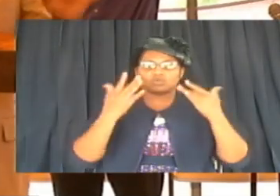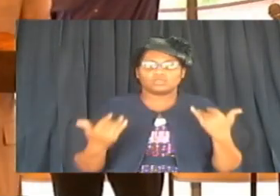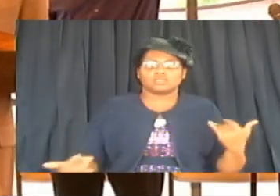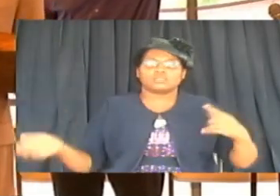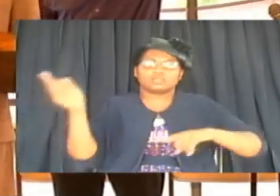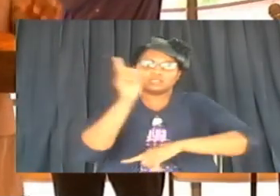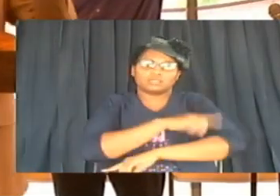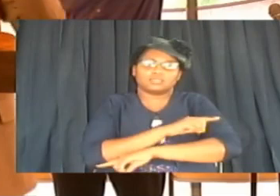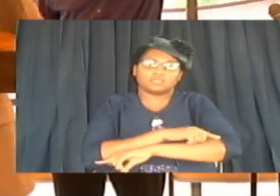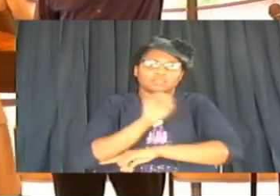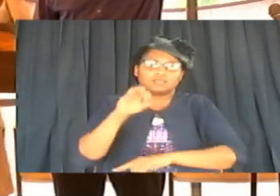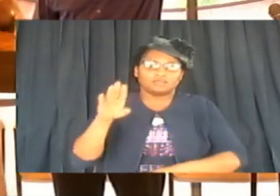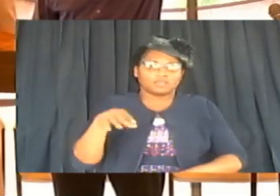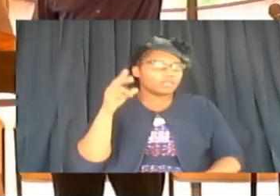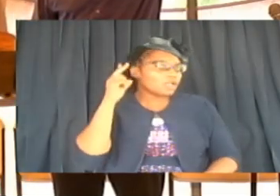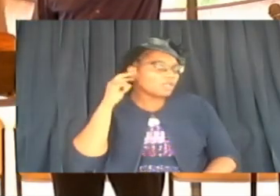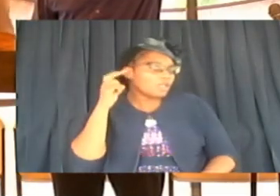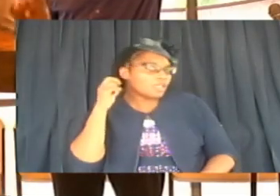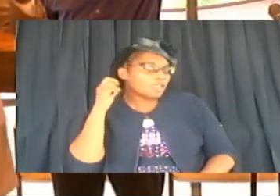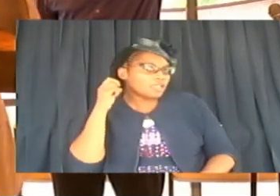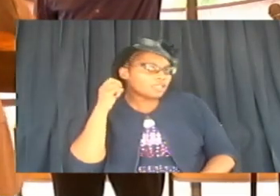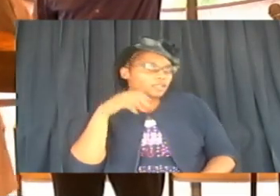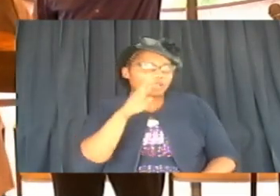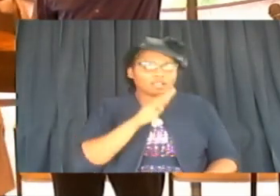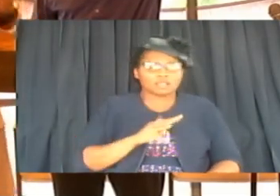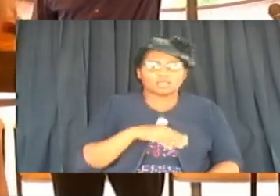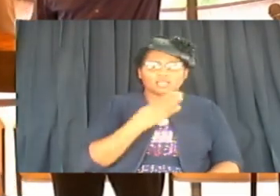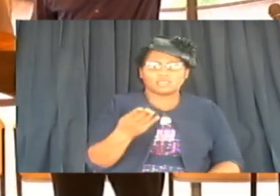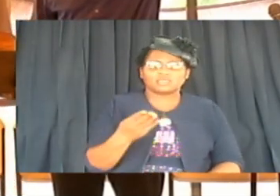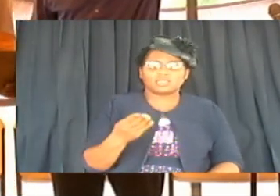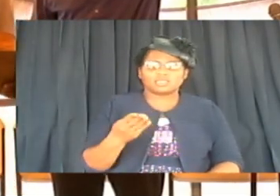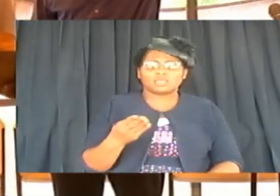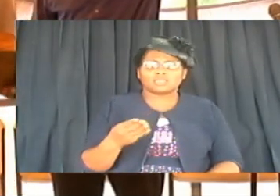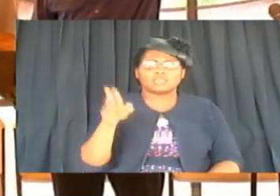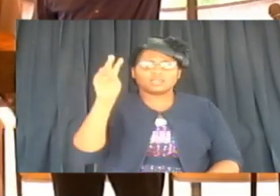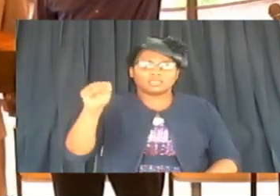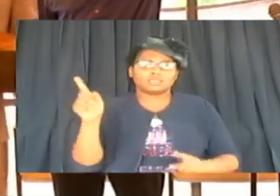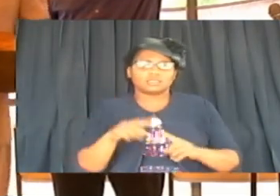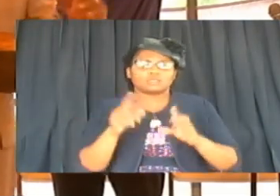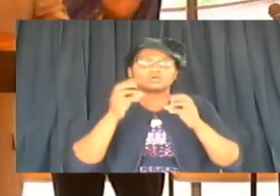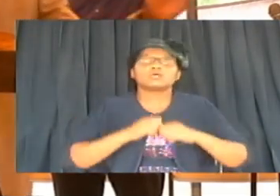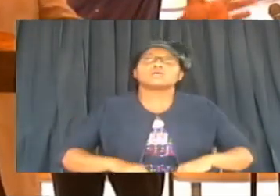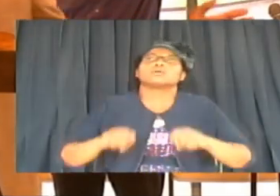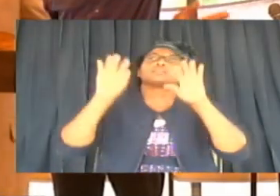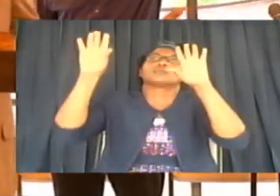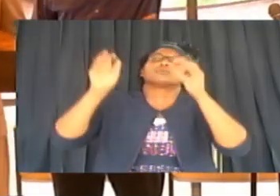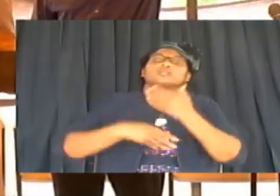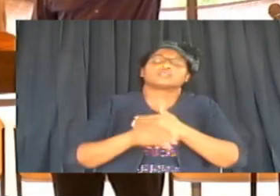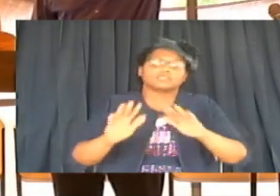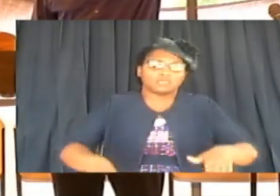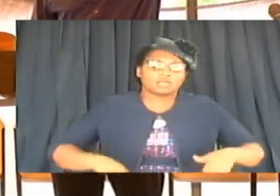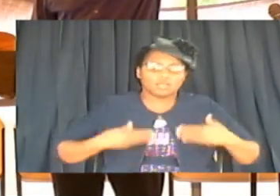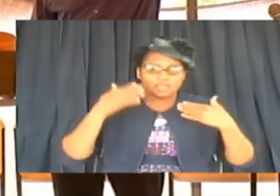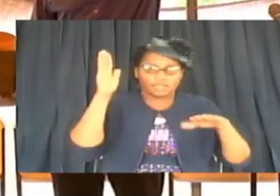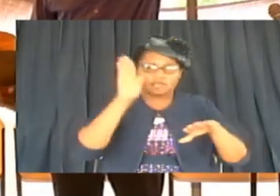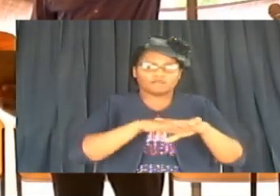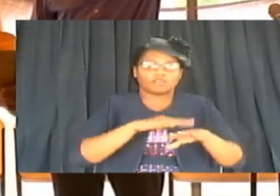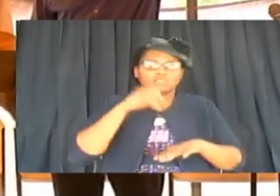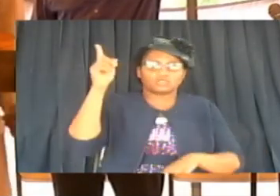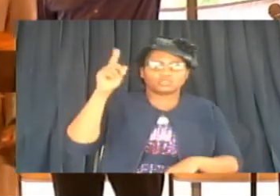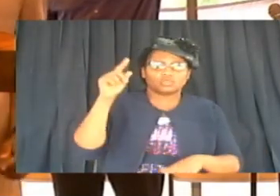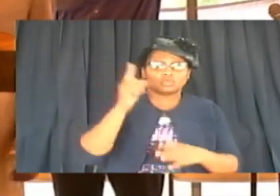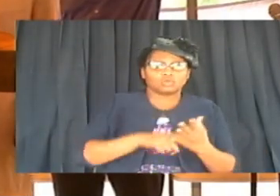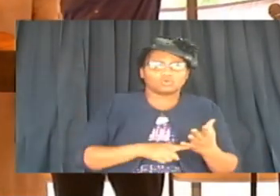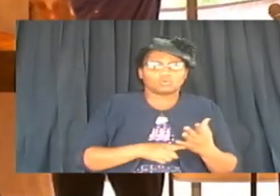heard anything else, but they'll hear, God, that they need to surrender their lives to you. What will it profit a man to gain this whole world and to lose his